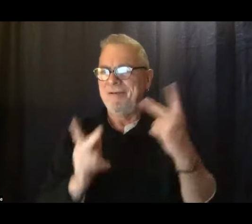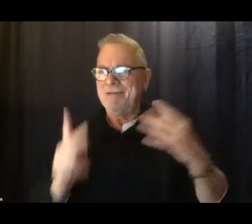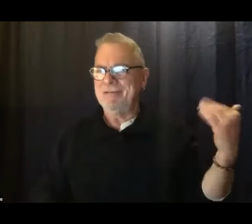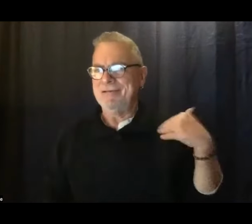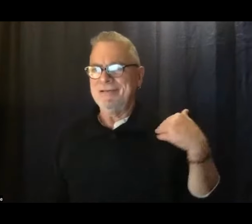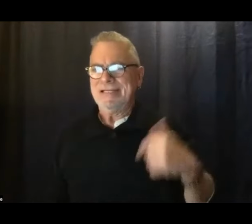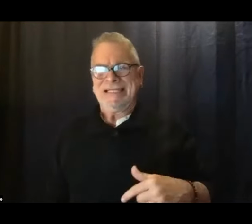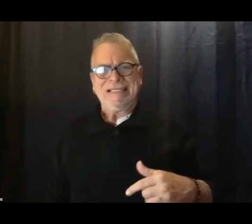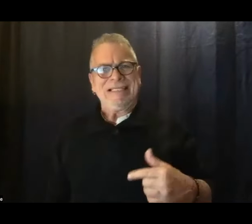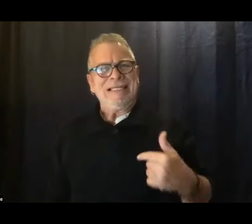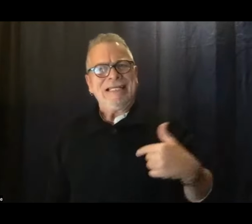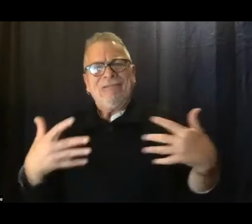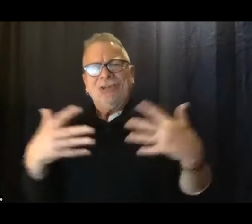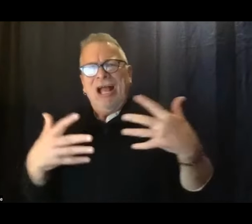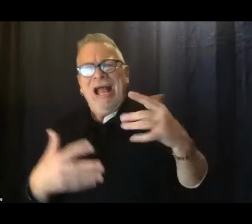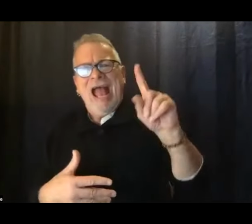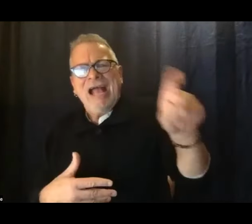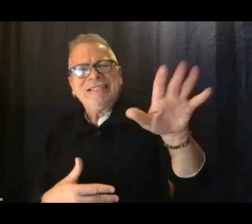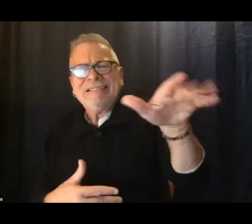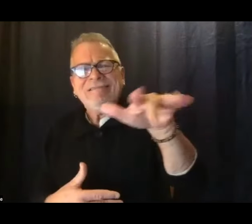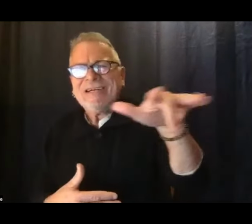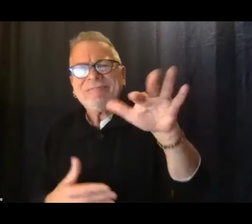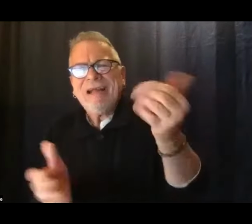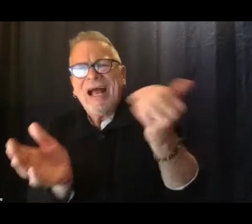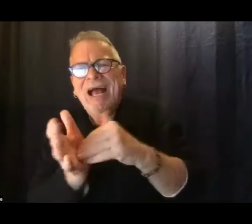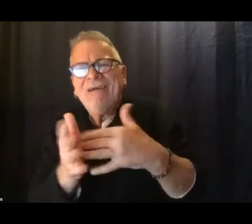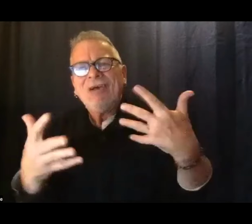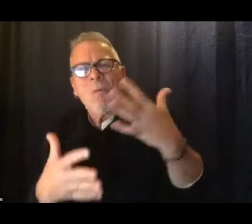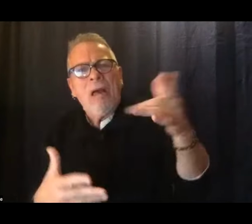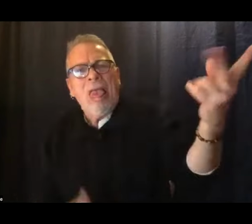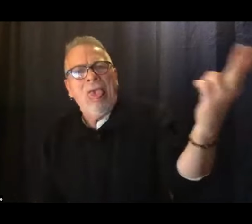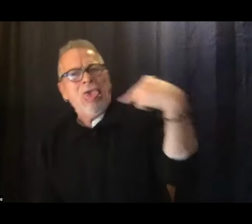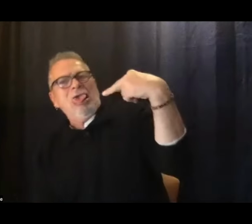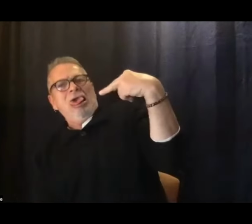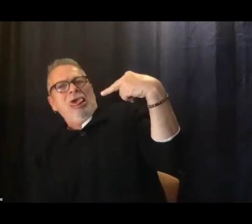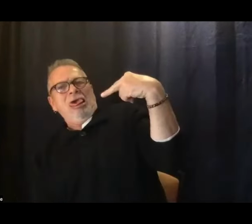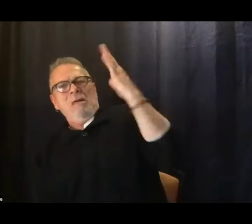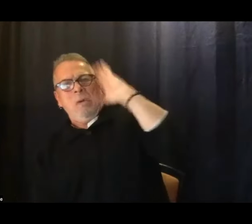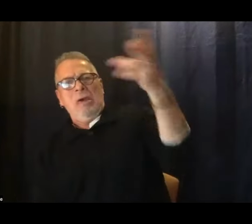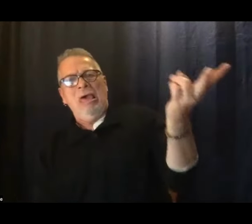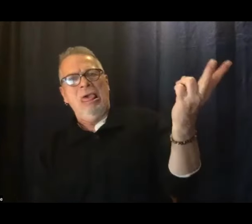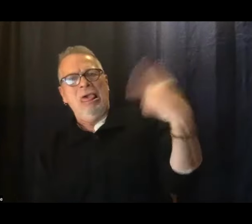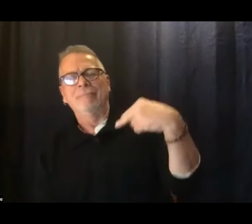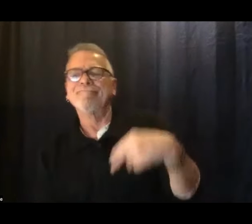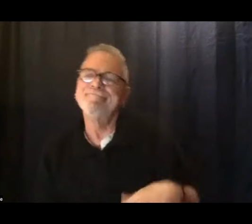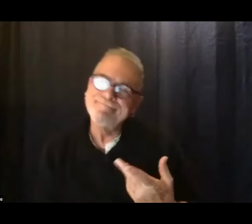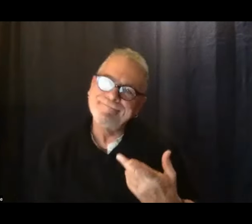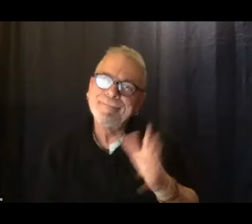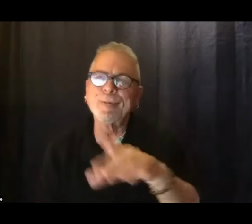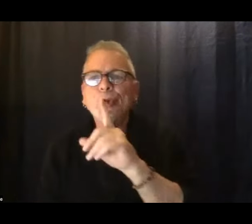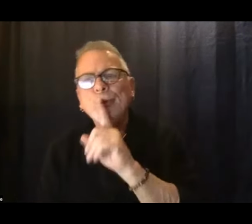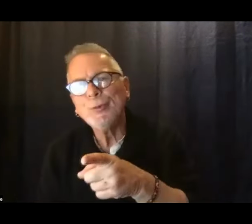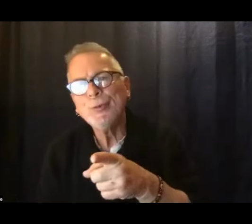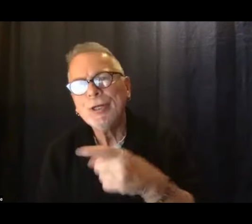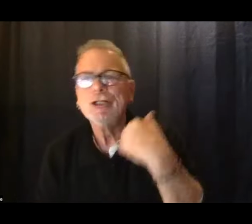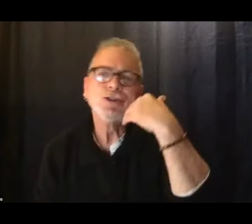okay. That happens sometimes, right? People say, but I'm always afraid to ask. I mean, they're going to look down at me. They're going to